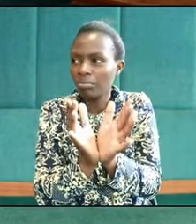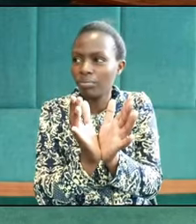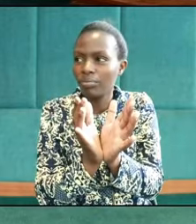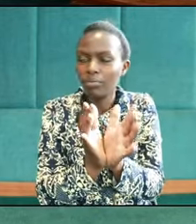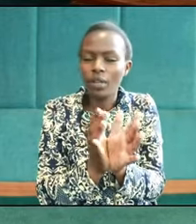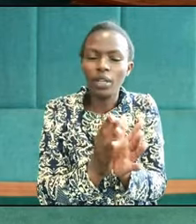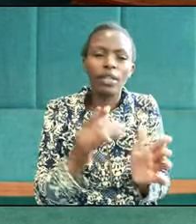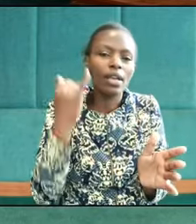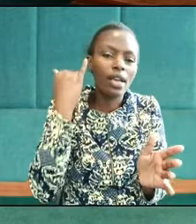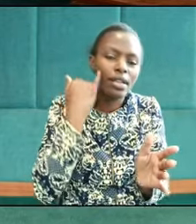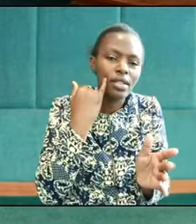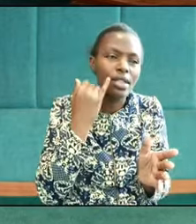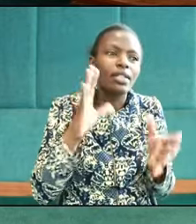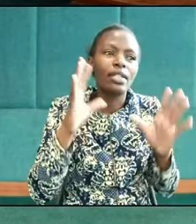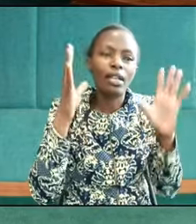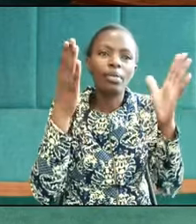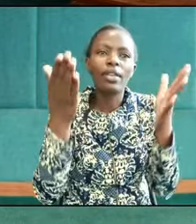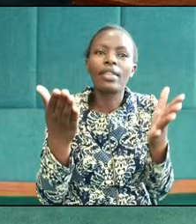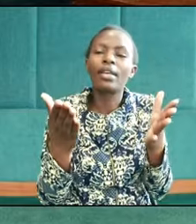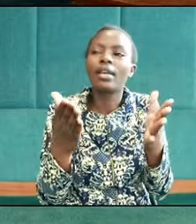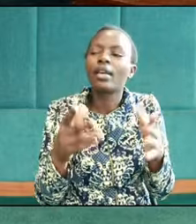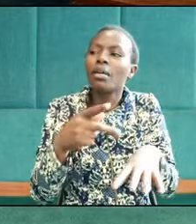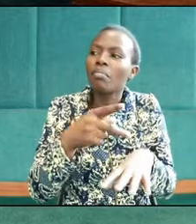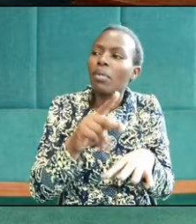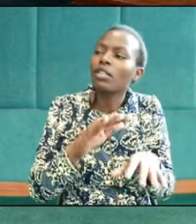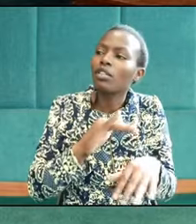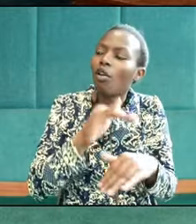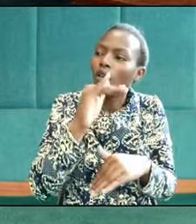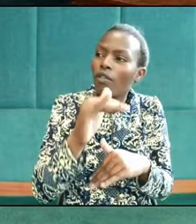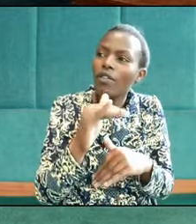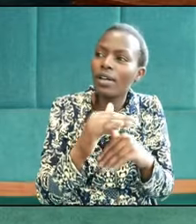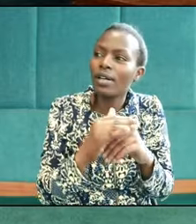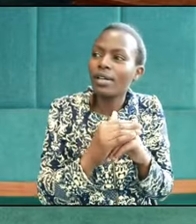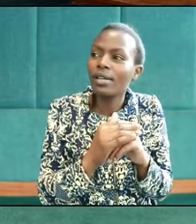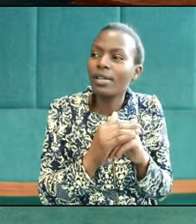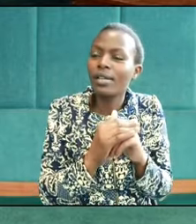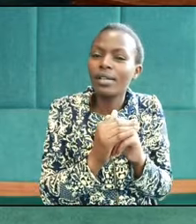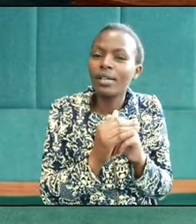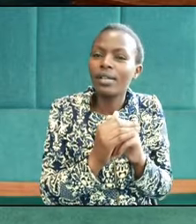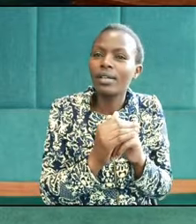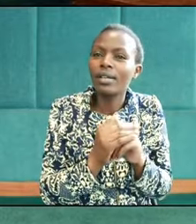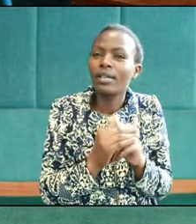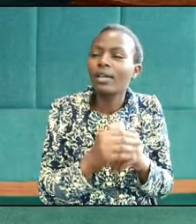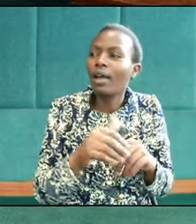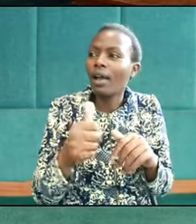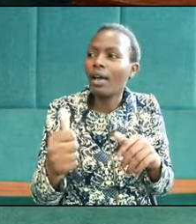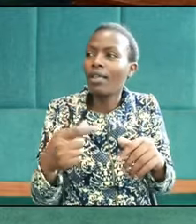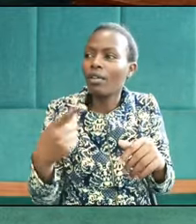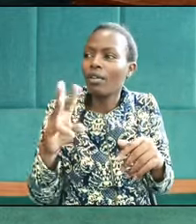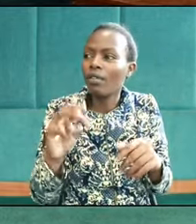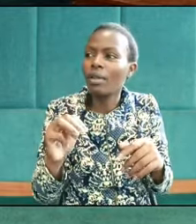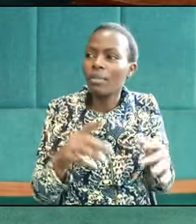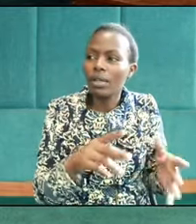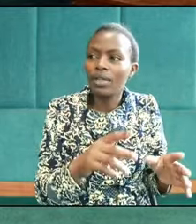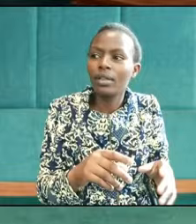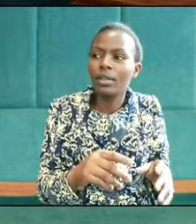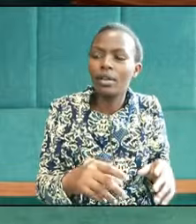Israelites celebrated the Passover for hundreds of years. Now, let us jump forward to the Last Supper.